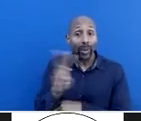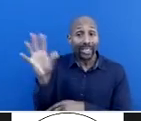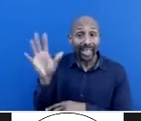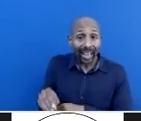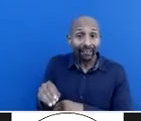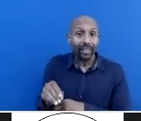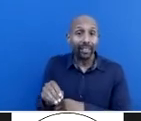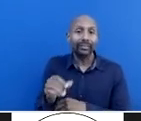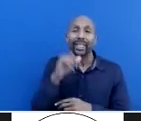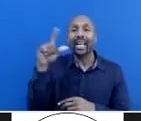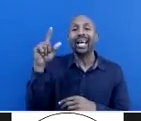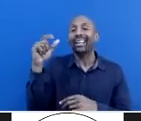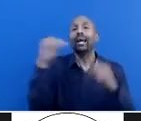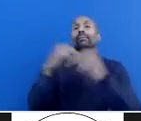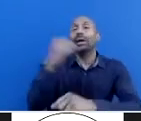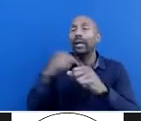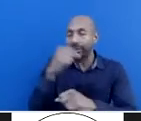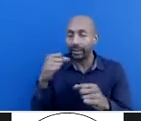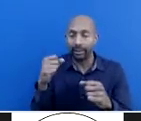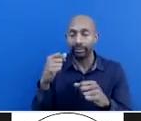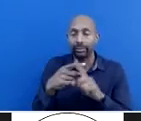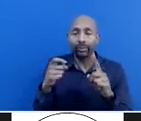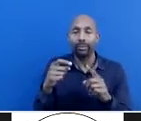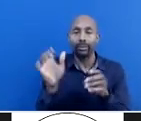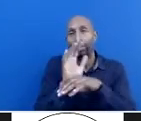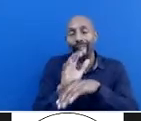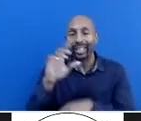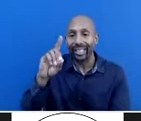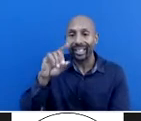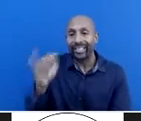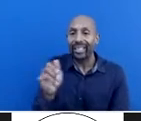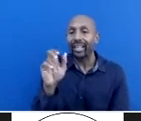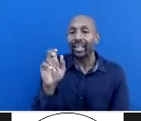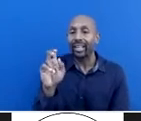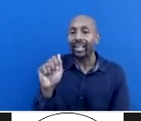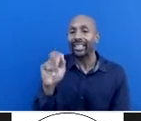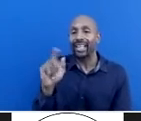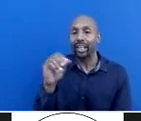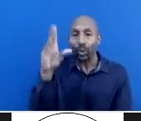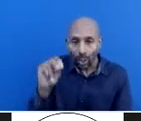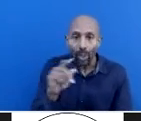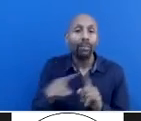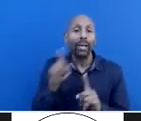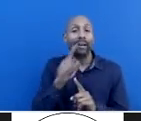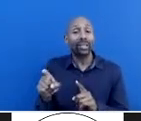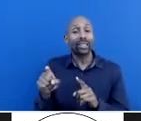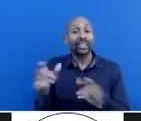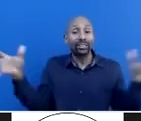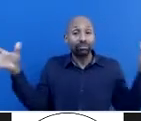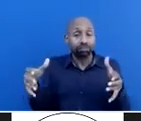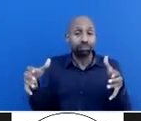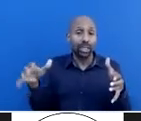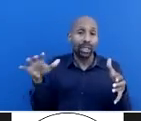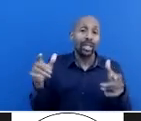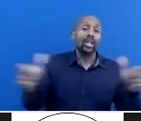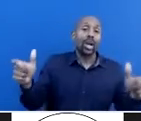Mali. And the Mandingo people converted to Islam in their majority around